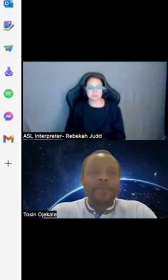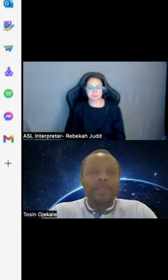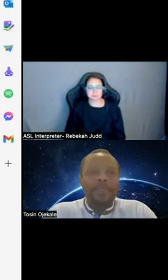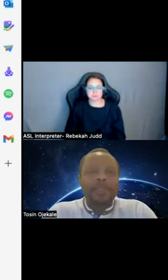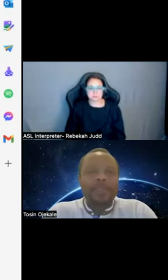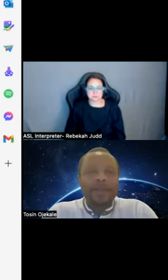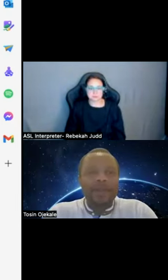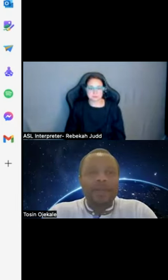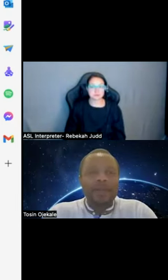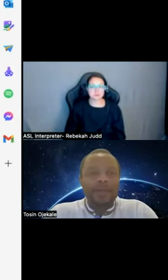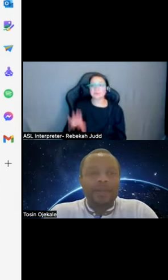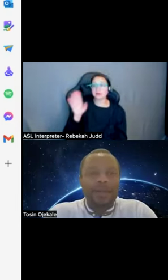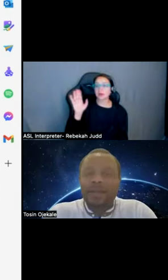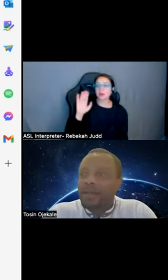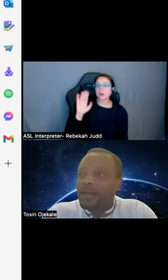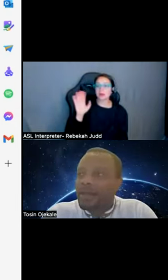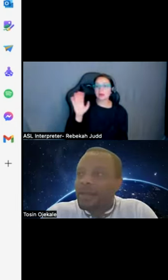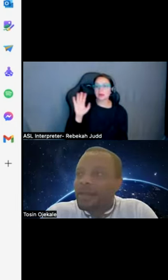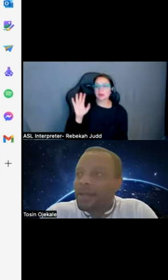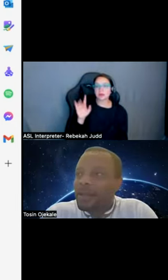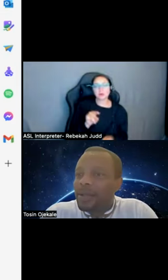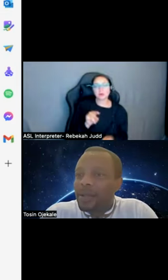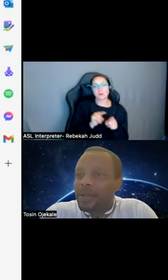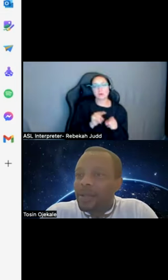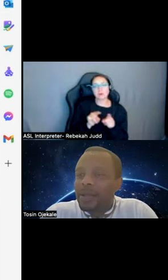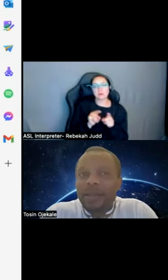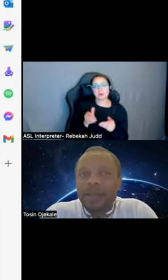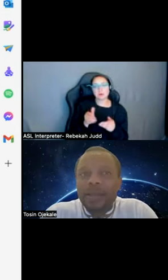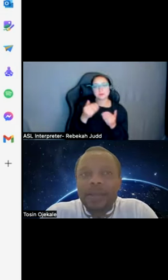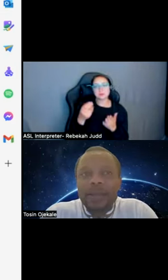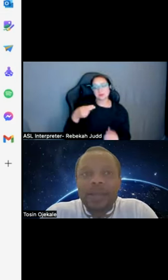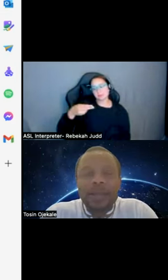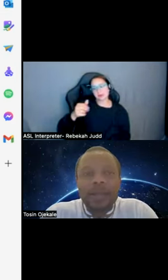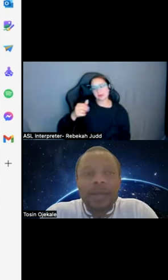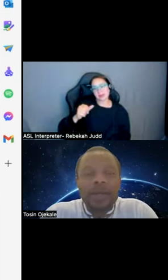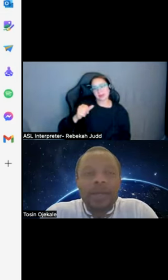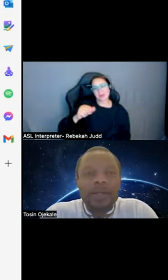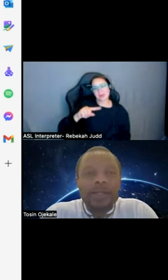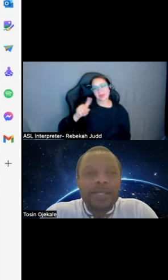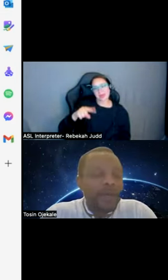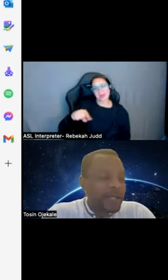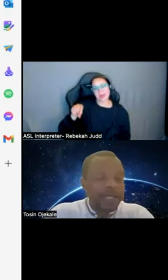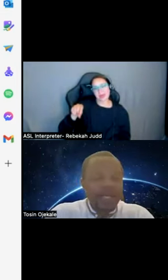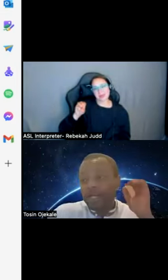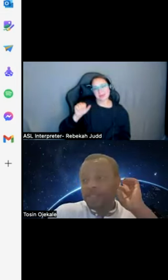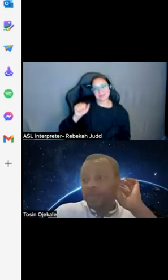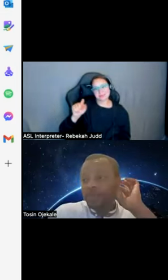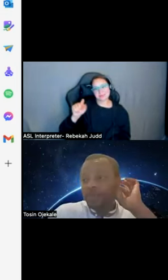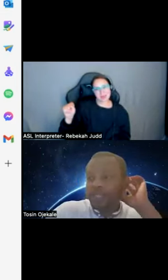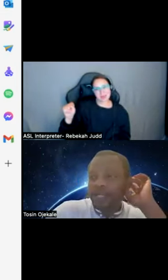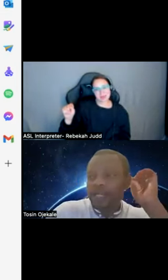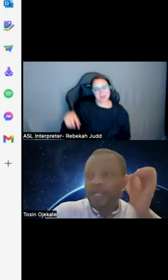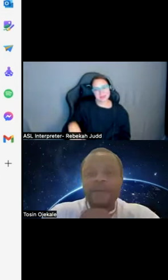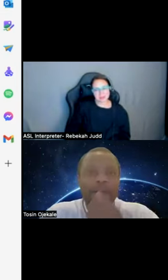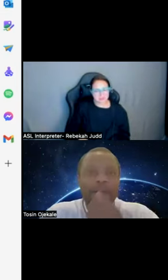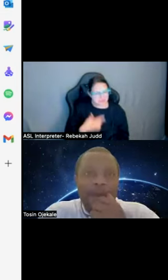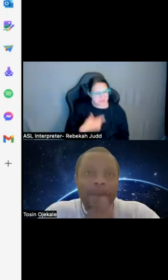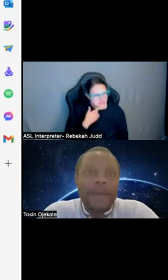Hello. Would you also recommend like hazmat recommendation? Sorry, I didn't get that. Do you want to take it